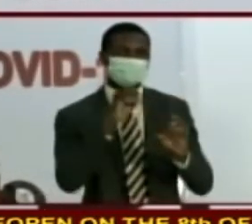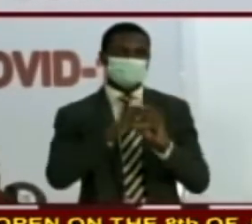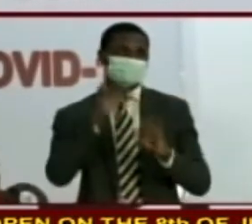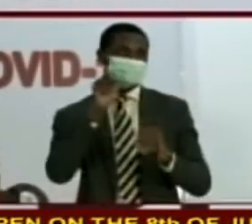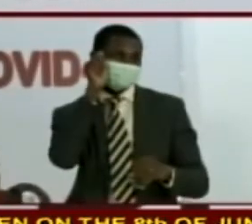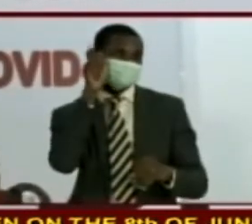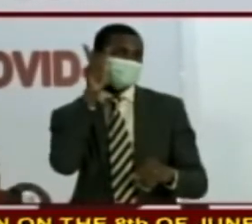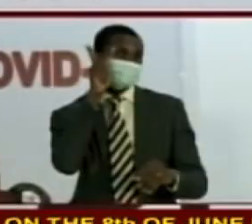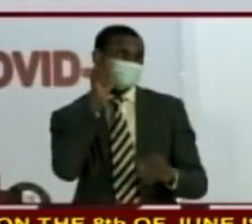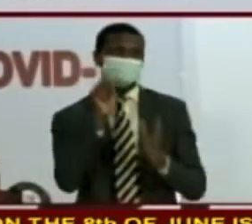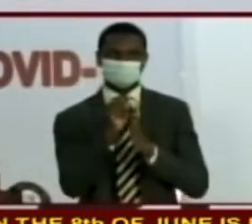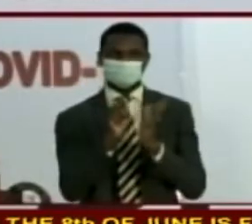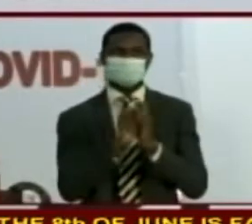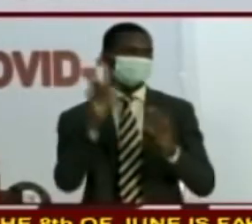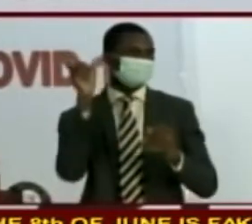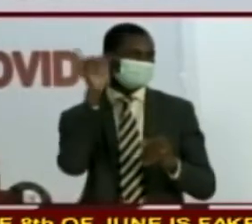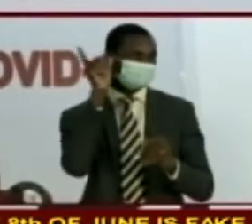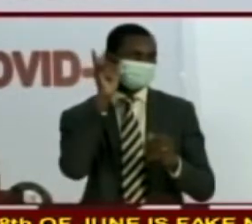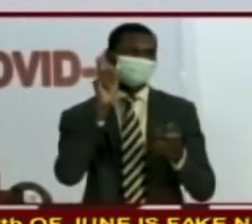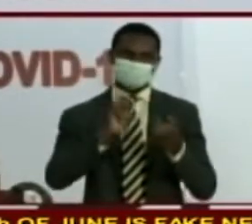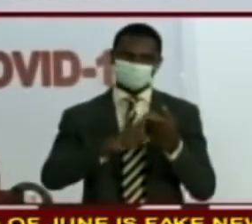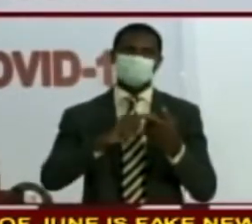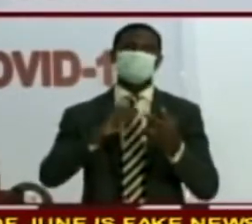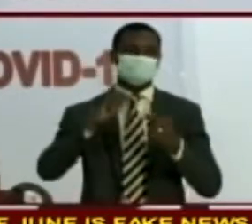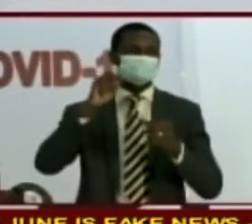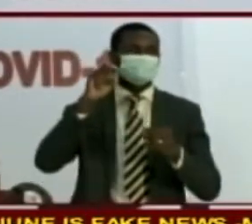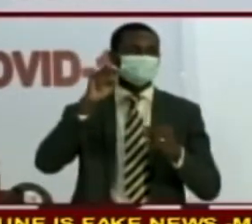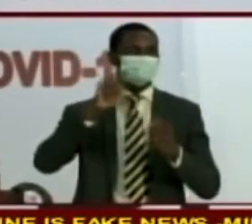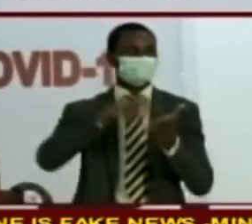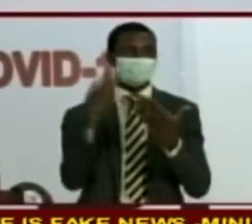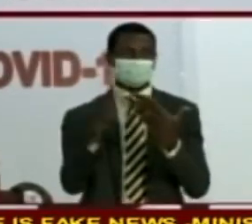were listening to the program that the governor of